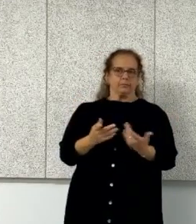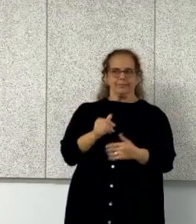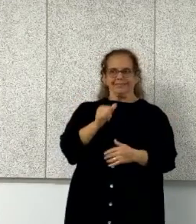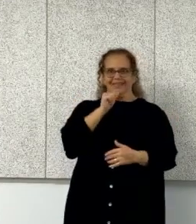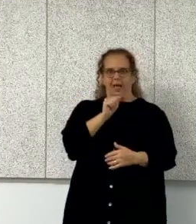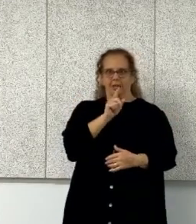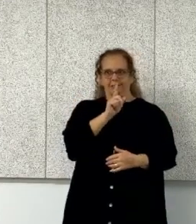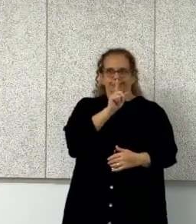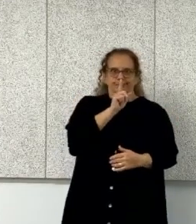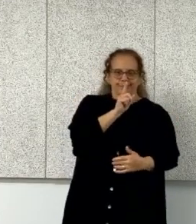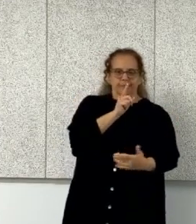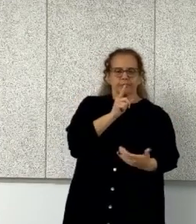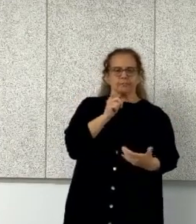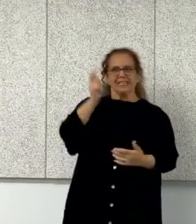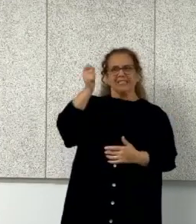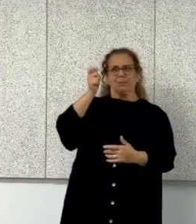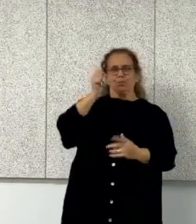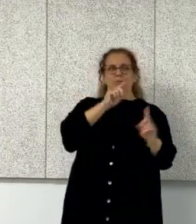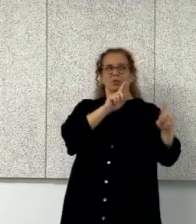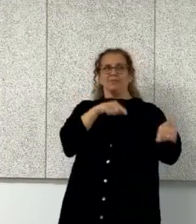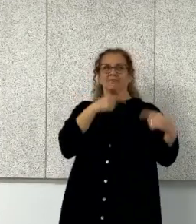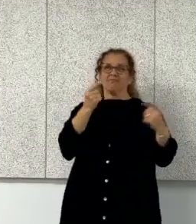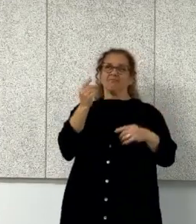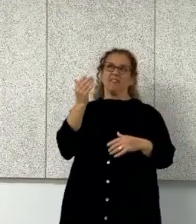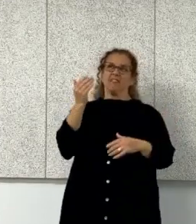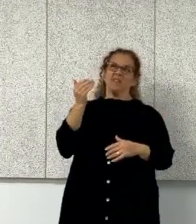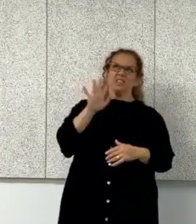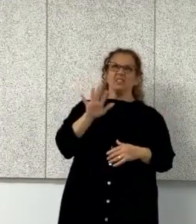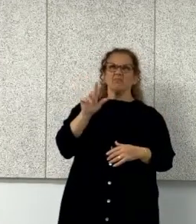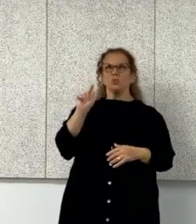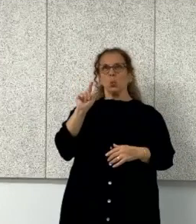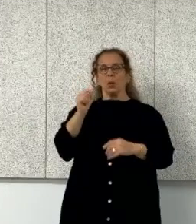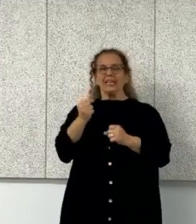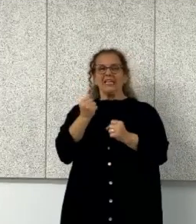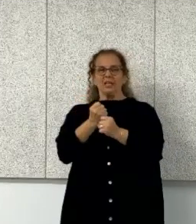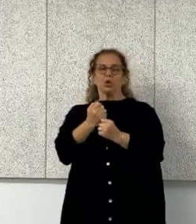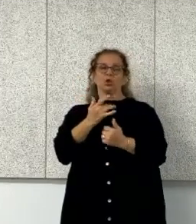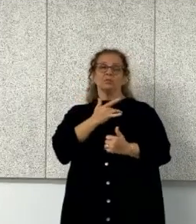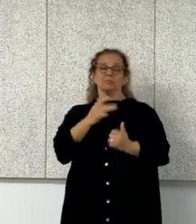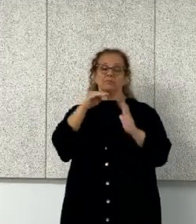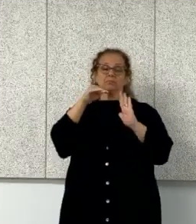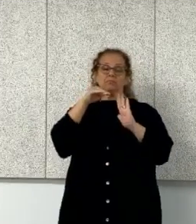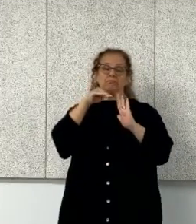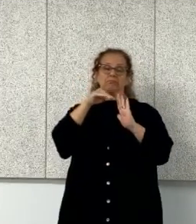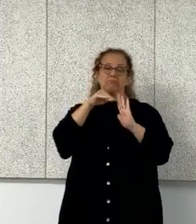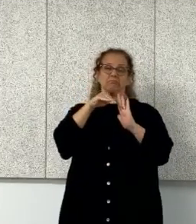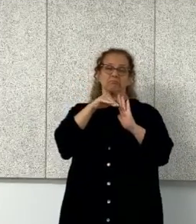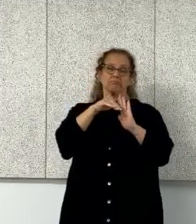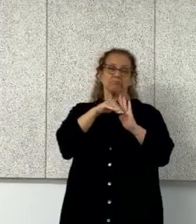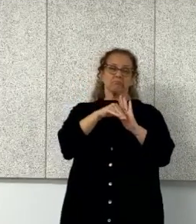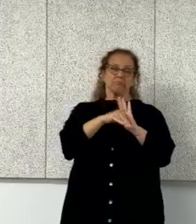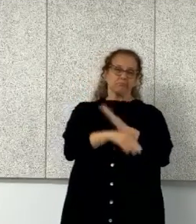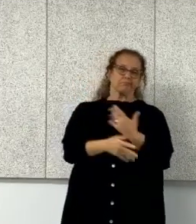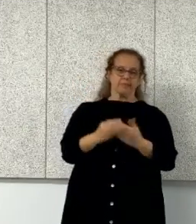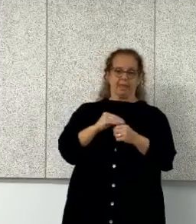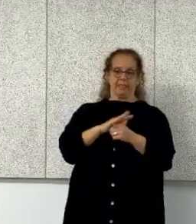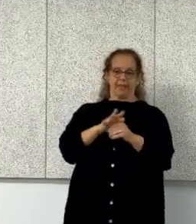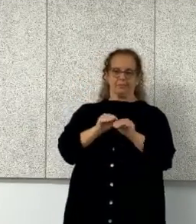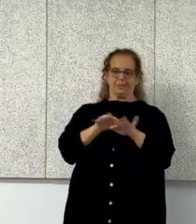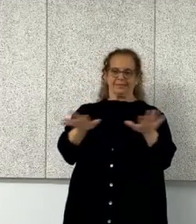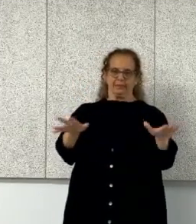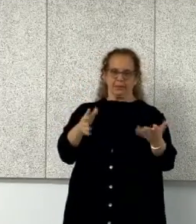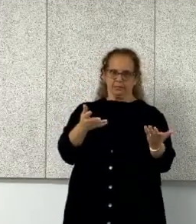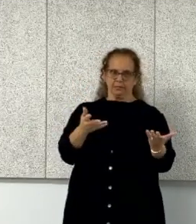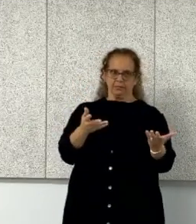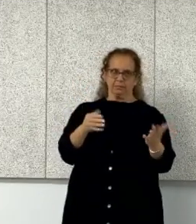that subscriptions over the past 15, 20 years have been on a pretty steady decline, and that the pandemic accelerated that. There